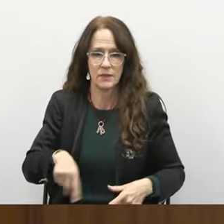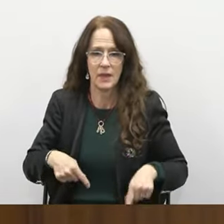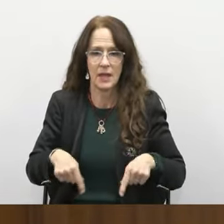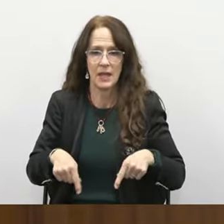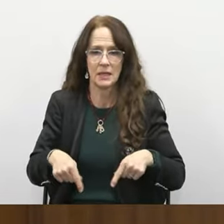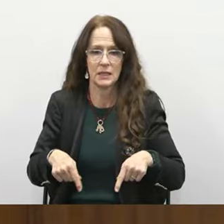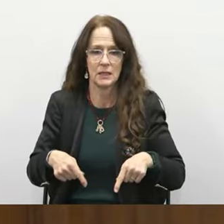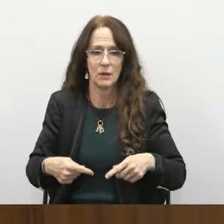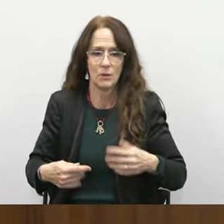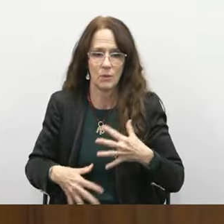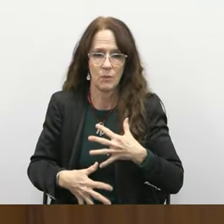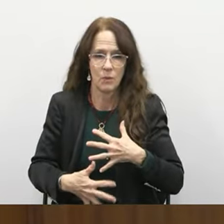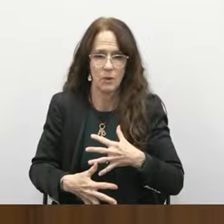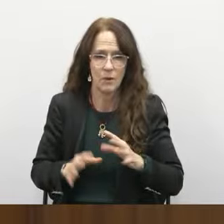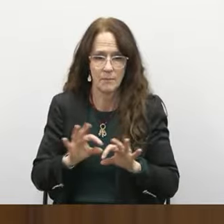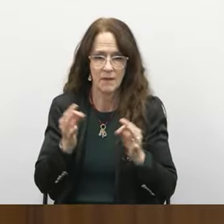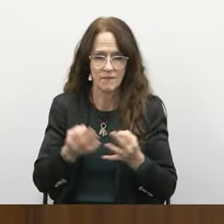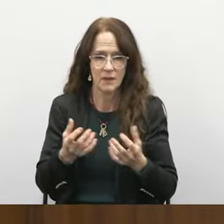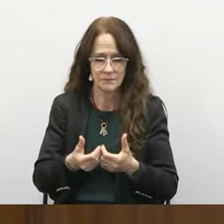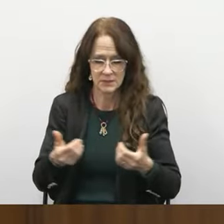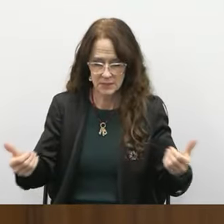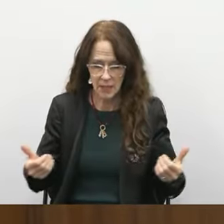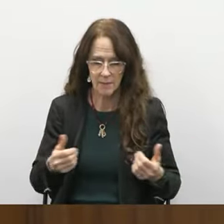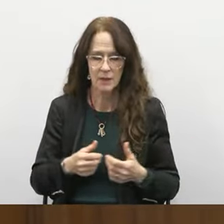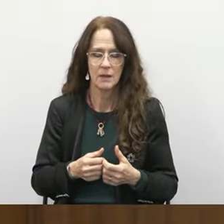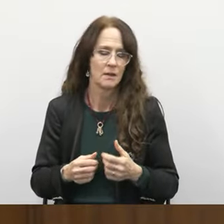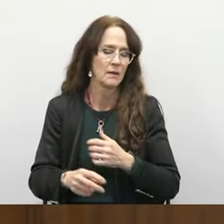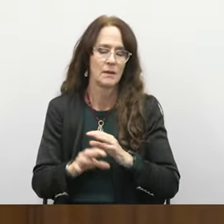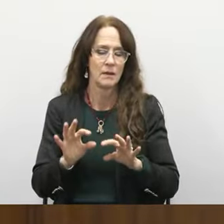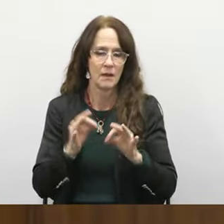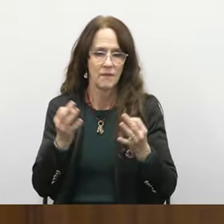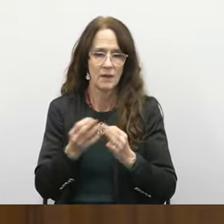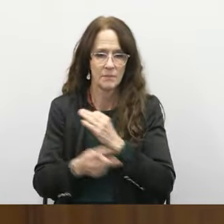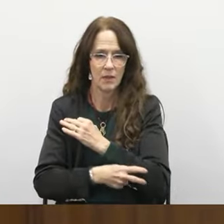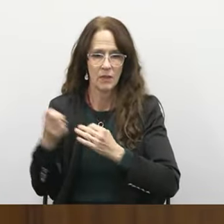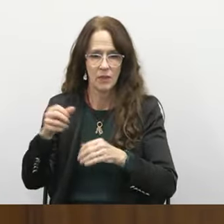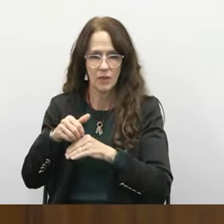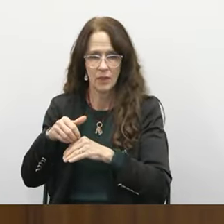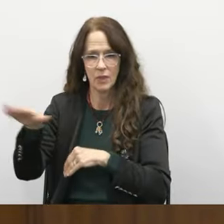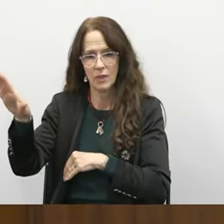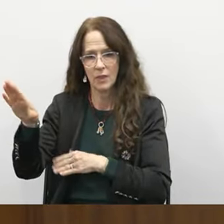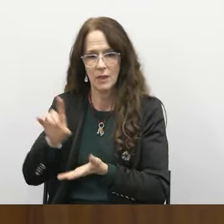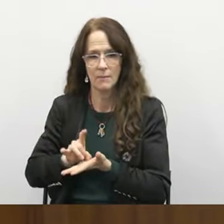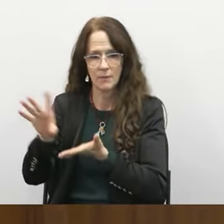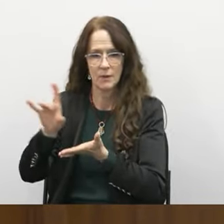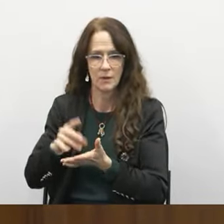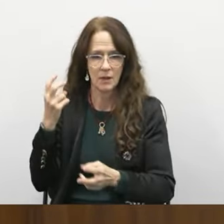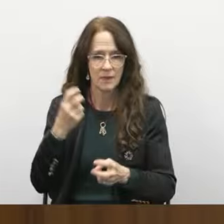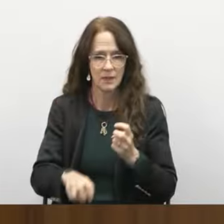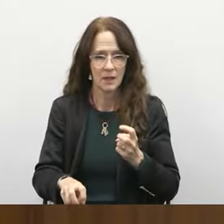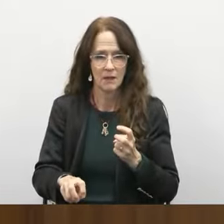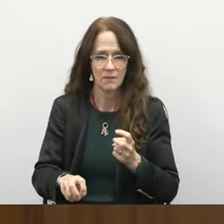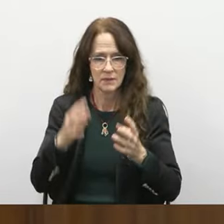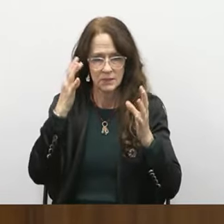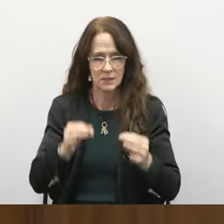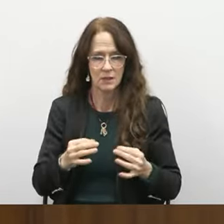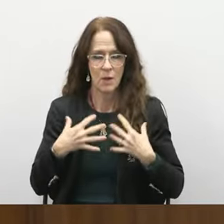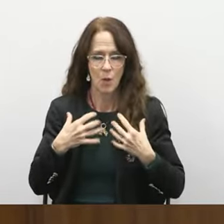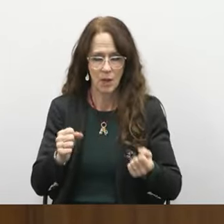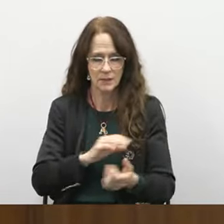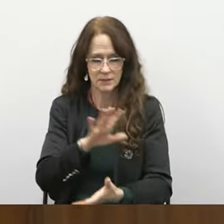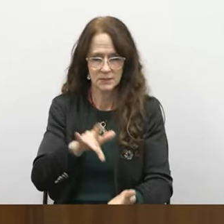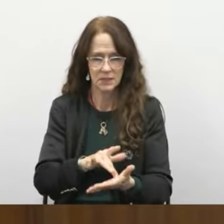students are feeling about families being separated, families being kidnapped and deported, and the tough decisions that we have to make about wellness centers and social